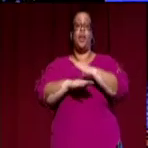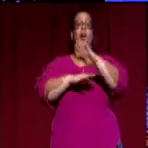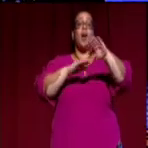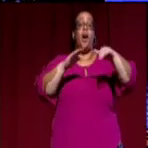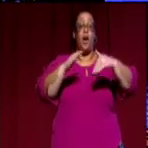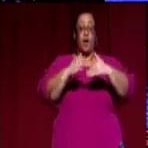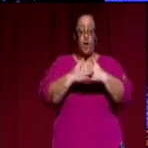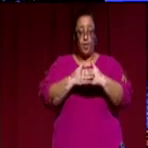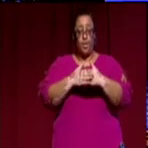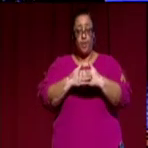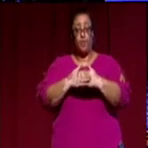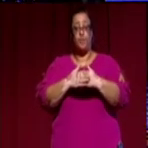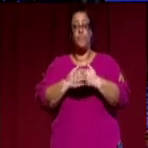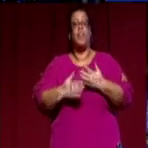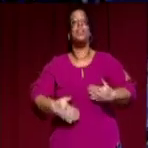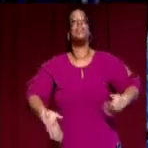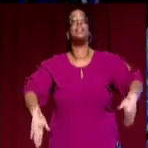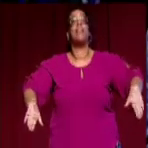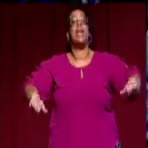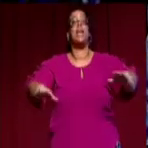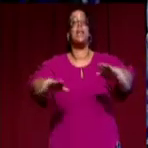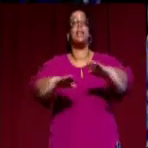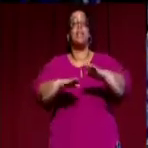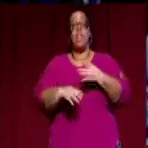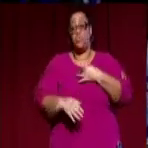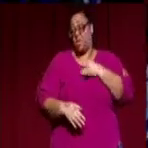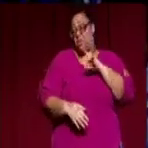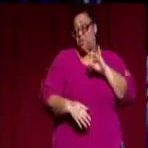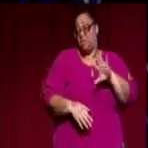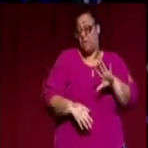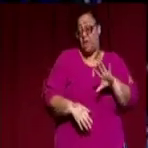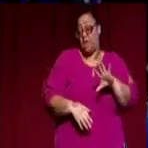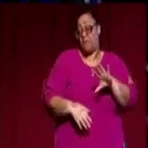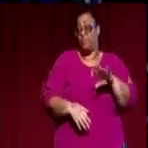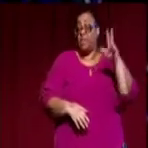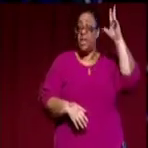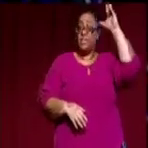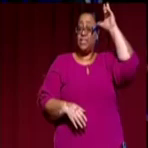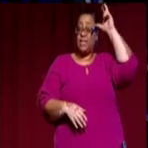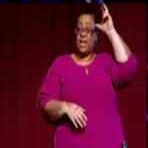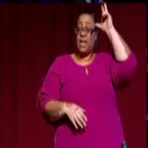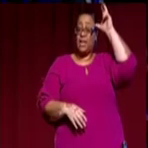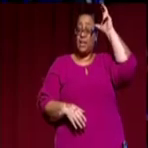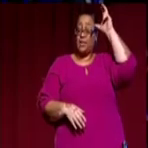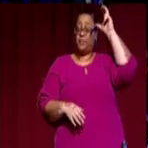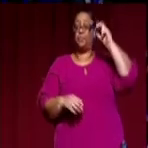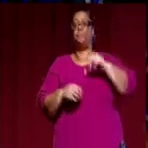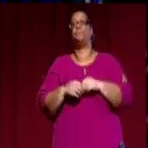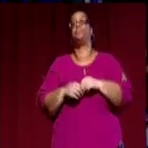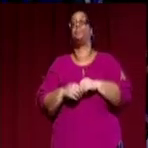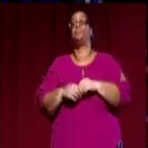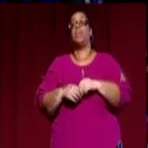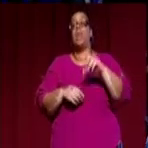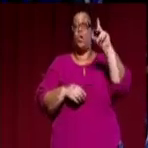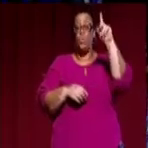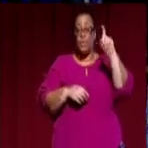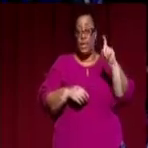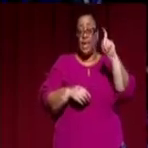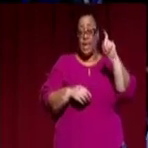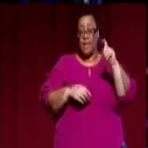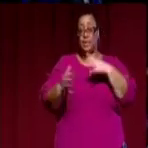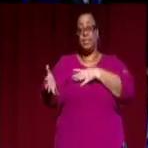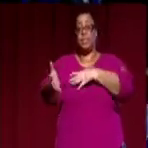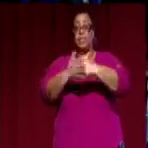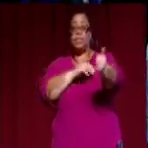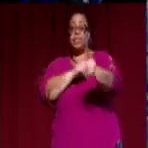all over this land. We don't like it, Satan. Satan, we got to tear